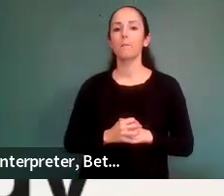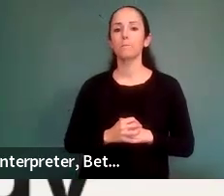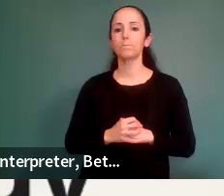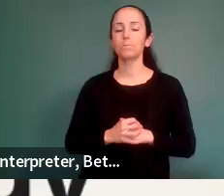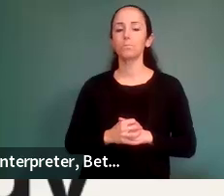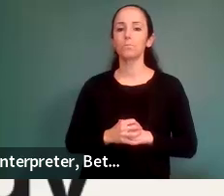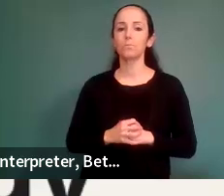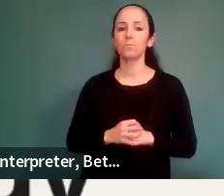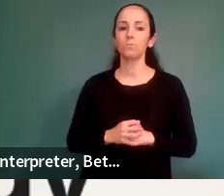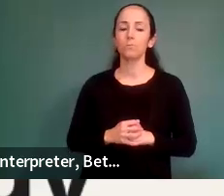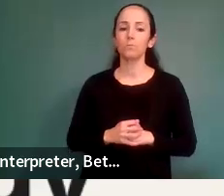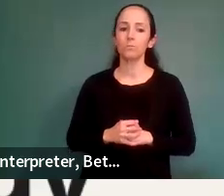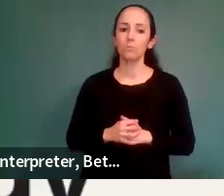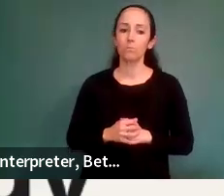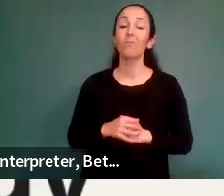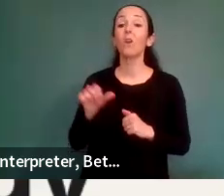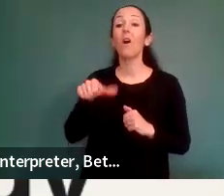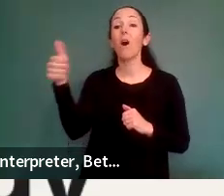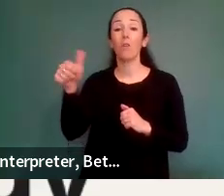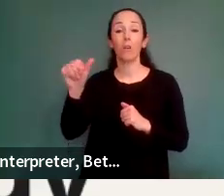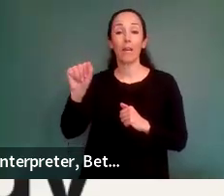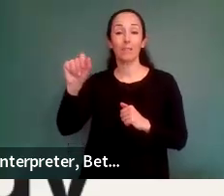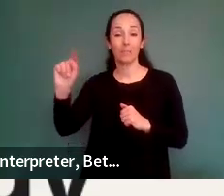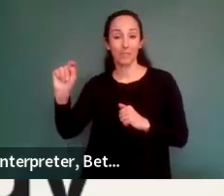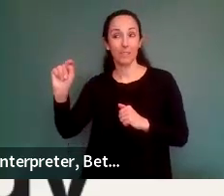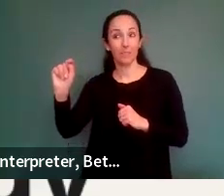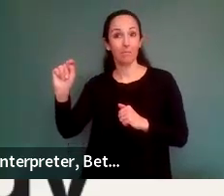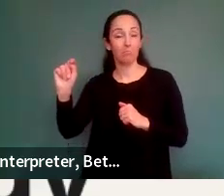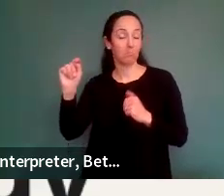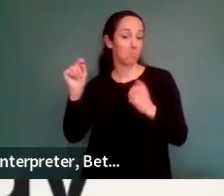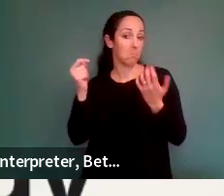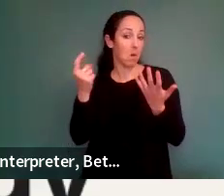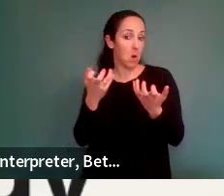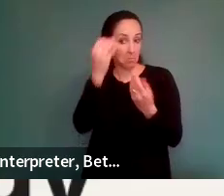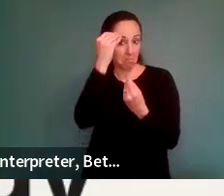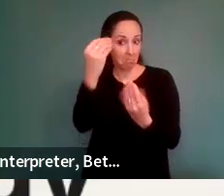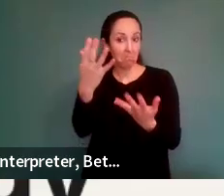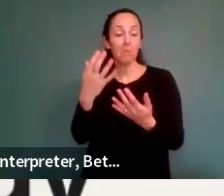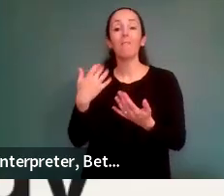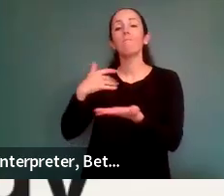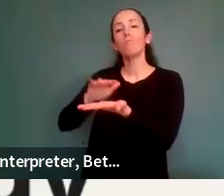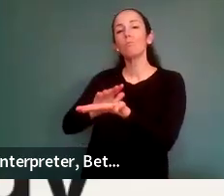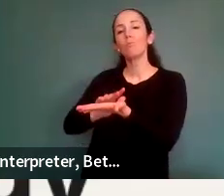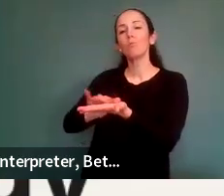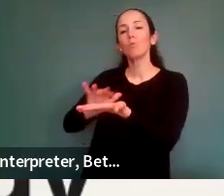another assistive technology device that I'd like to share are Braille note takers.